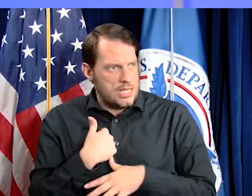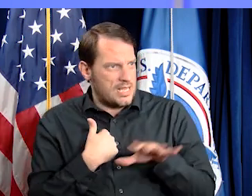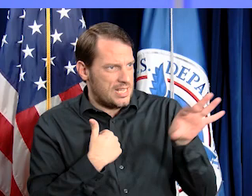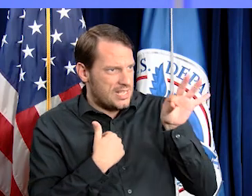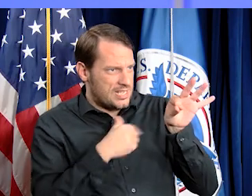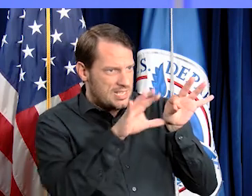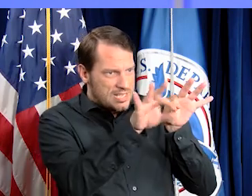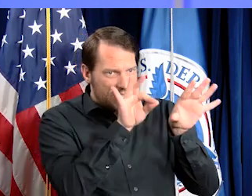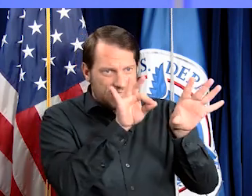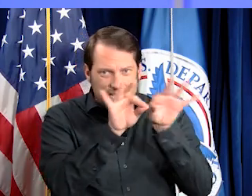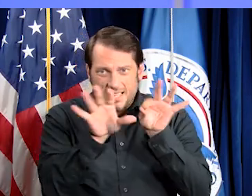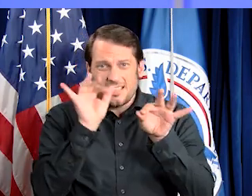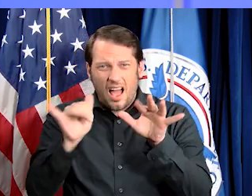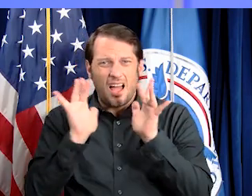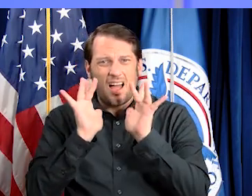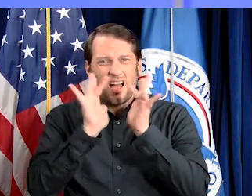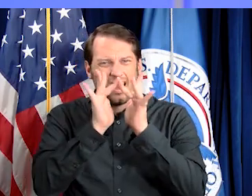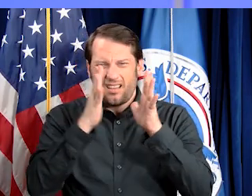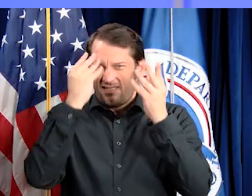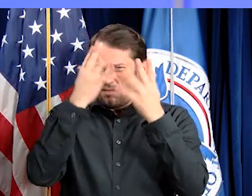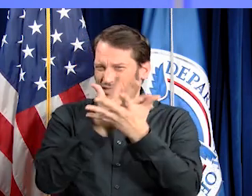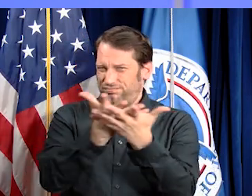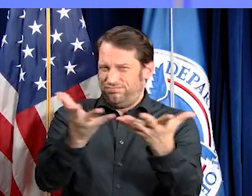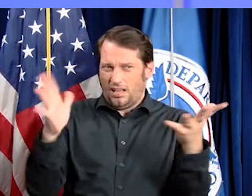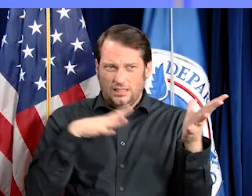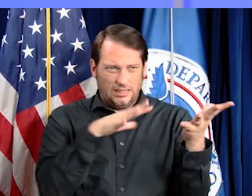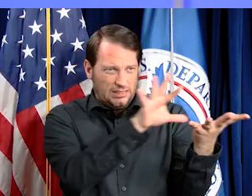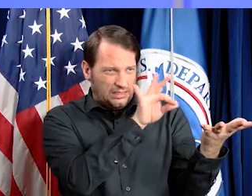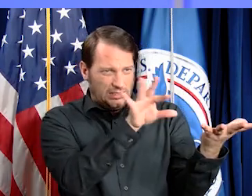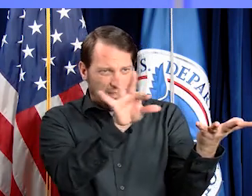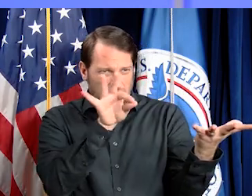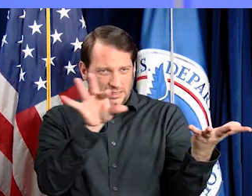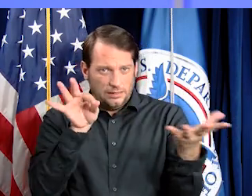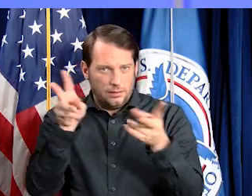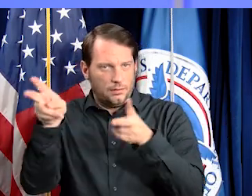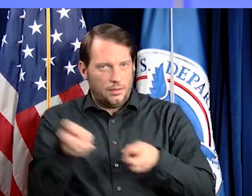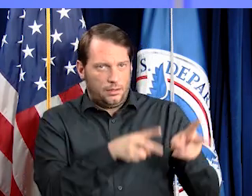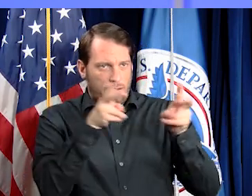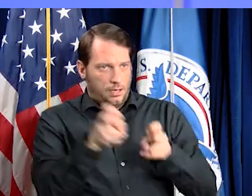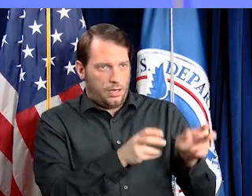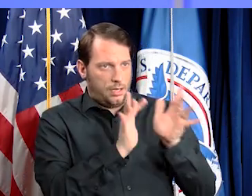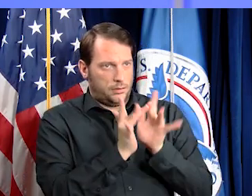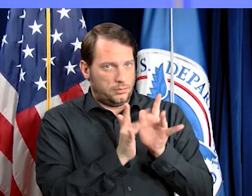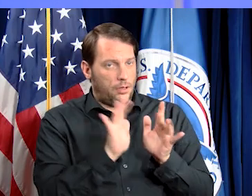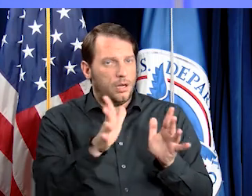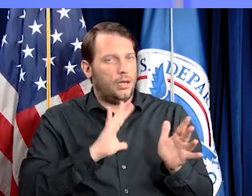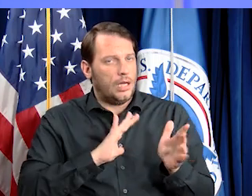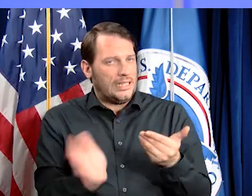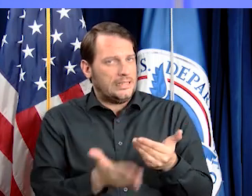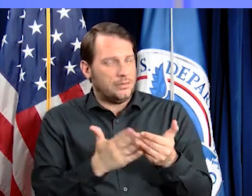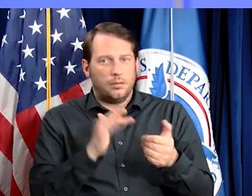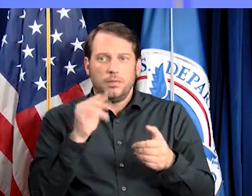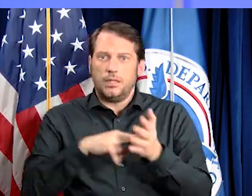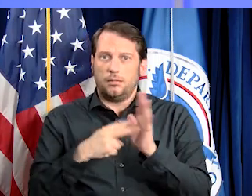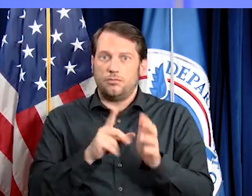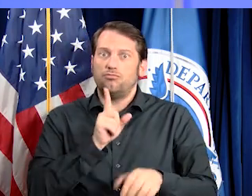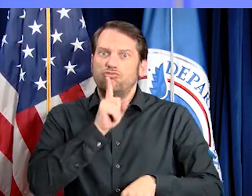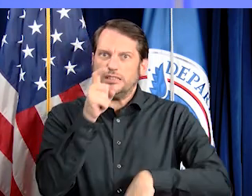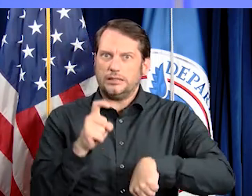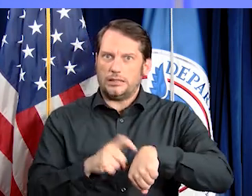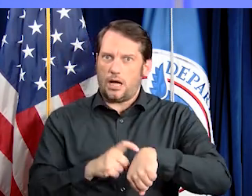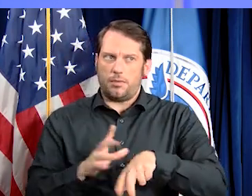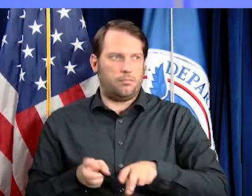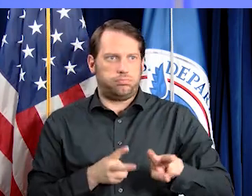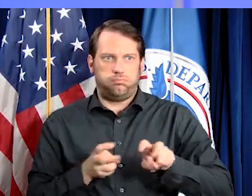And because Twitter makes it so easy for people to get these real-time updates really quickly, much faster than